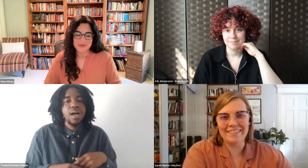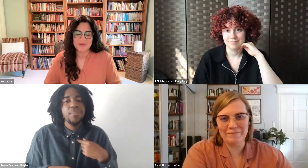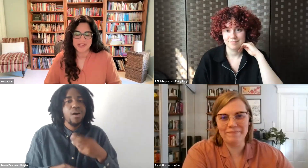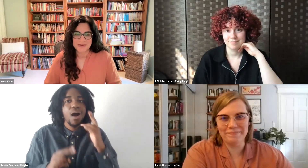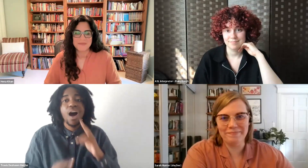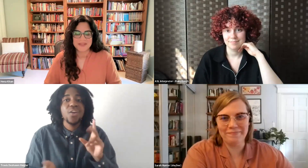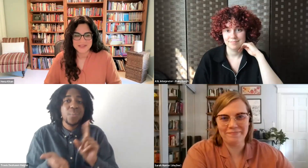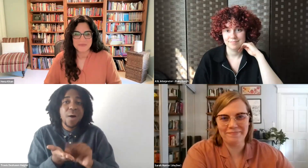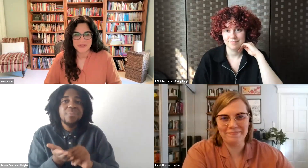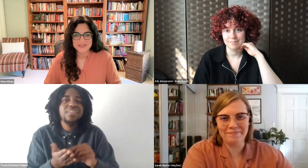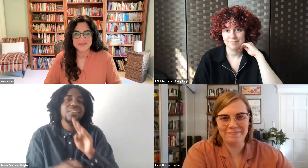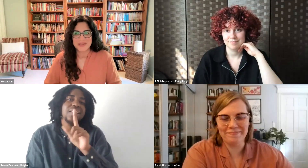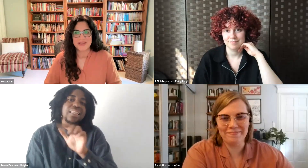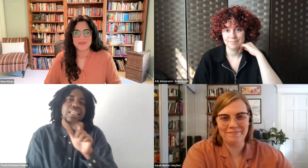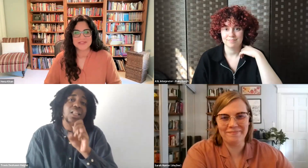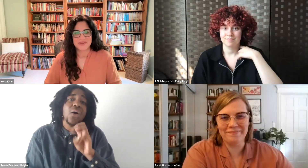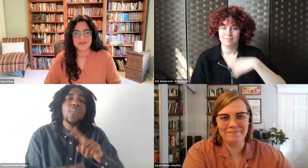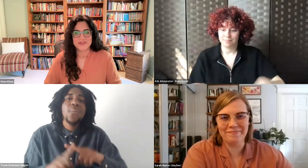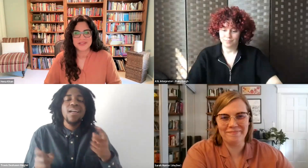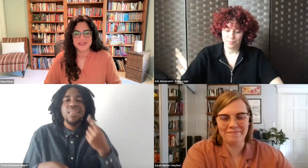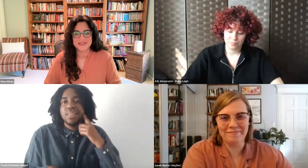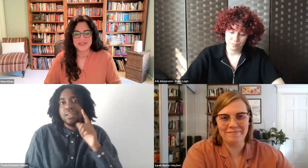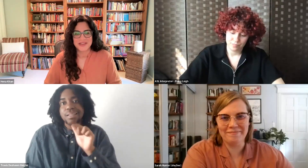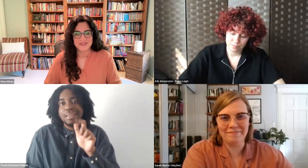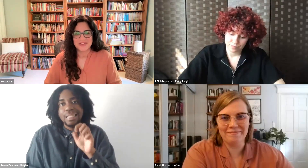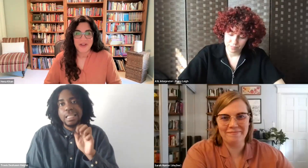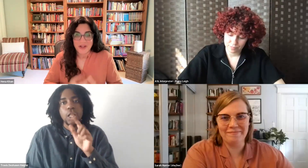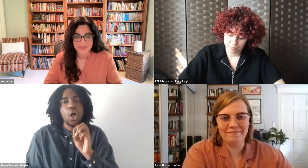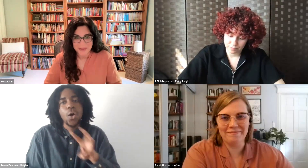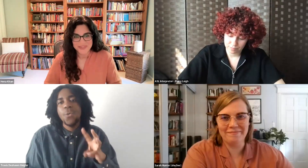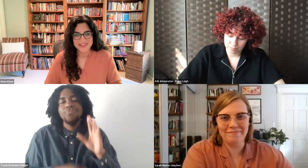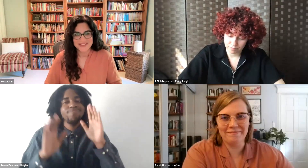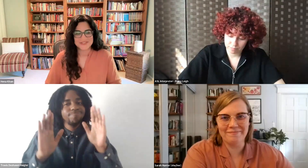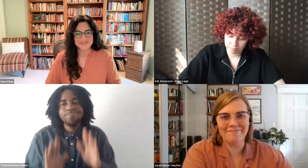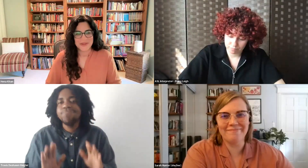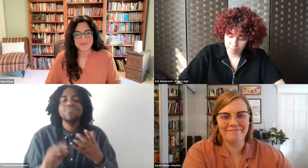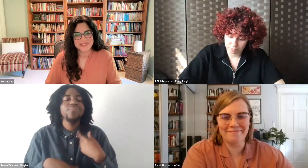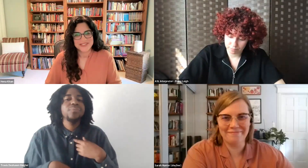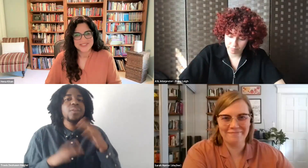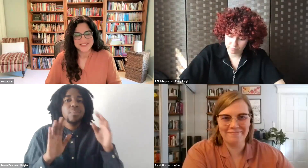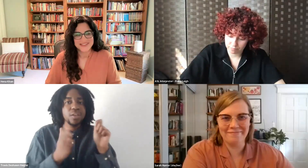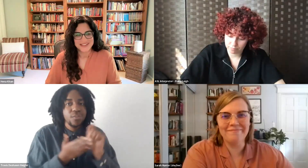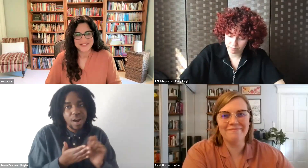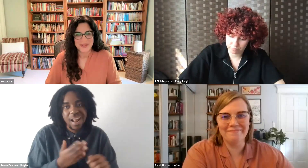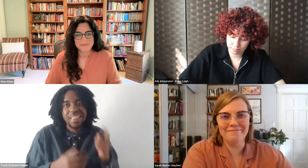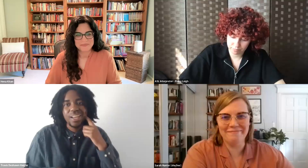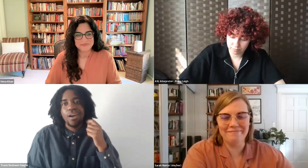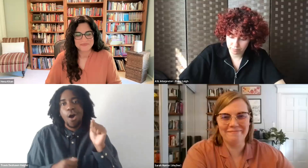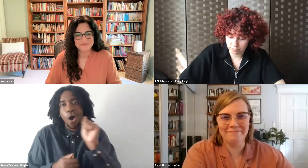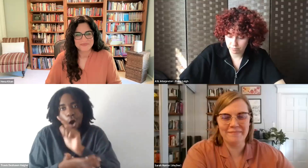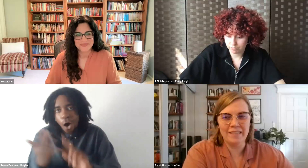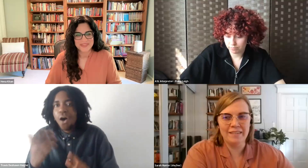But I think you are putting out amazing books by amazing writers, and I feel like all of them deserve a lot more attention and